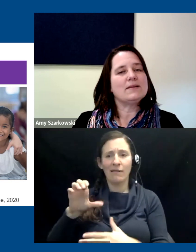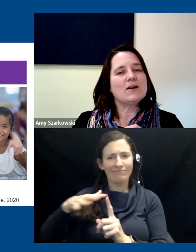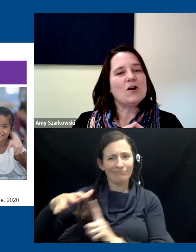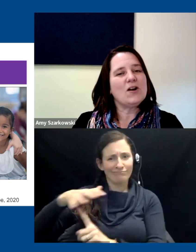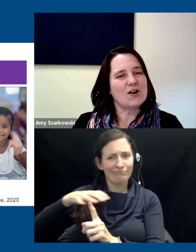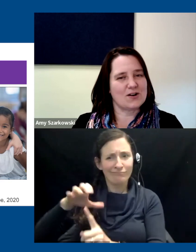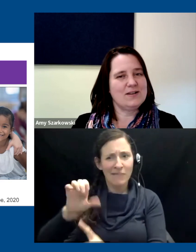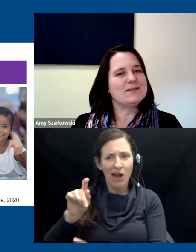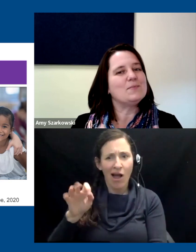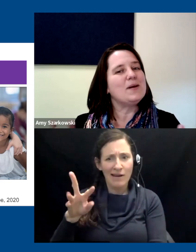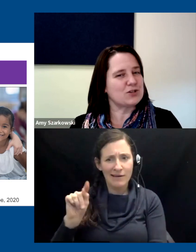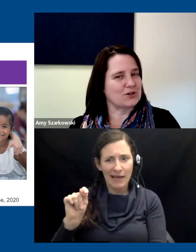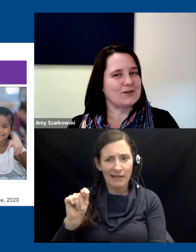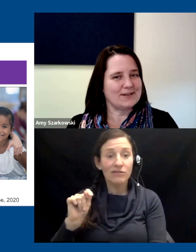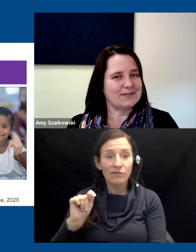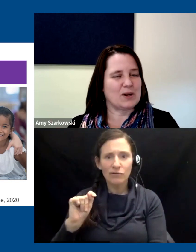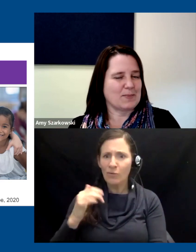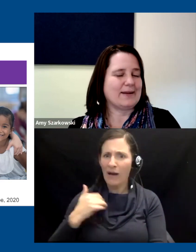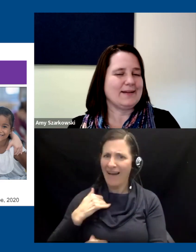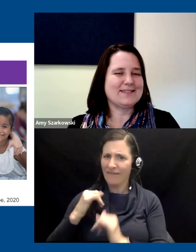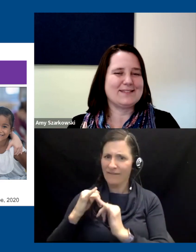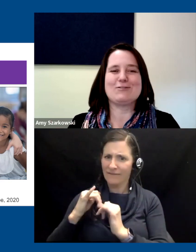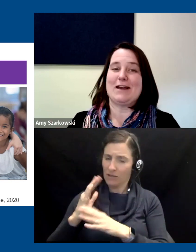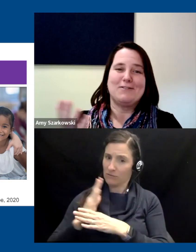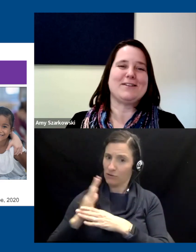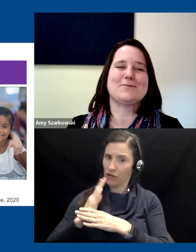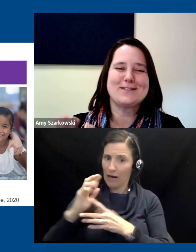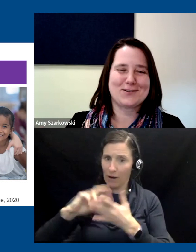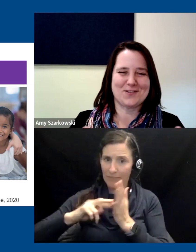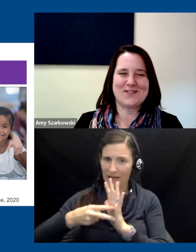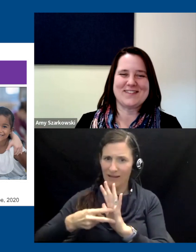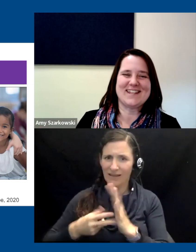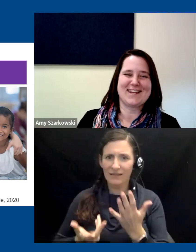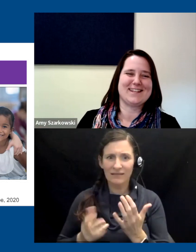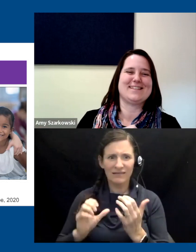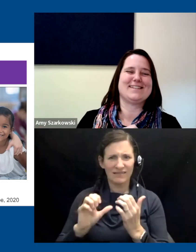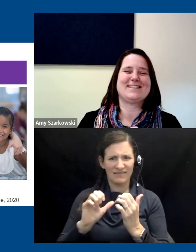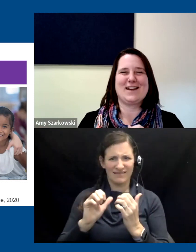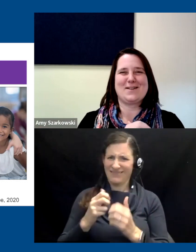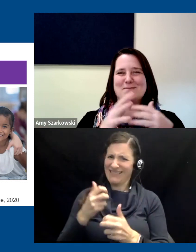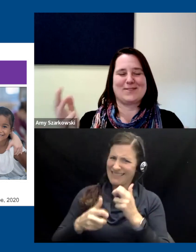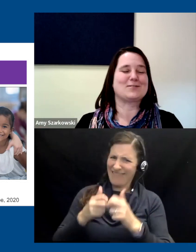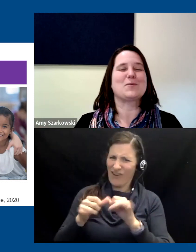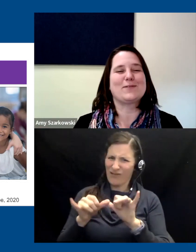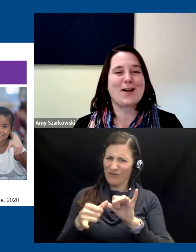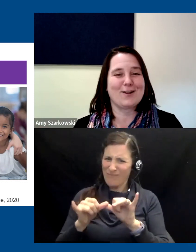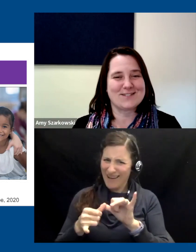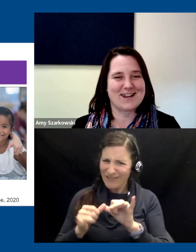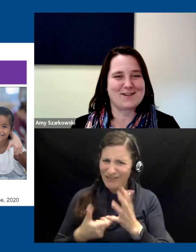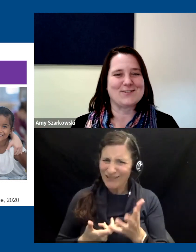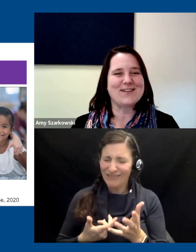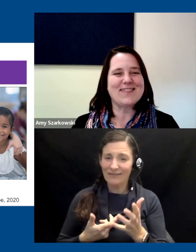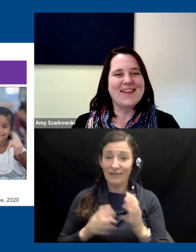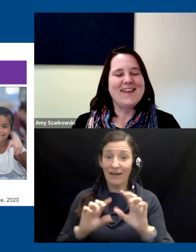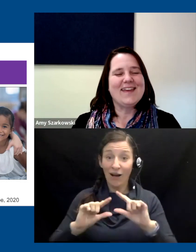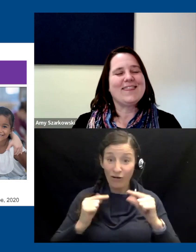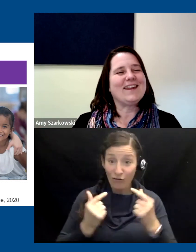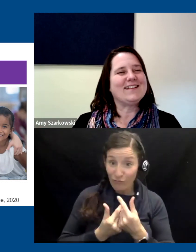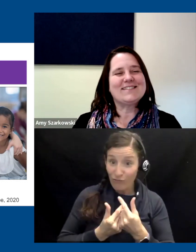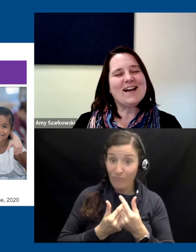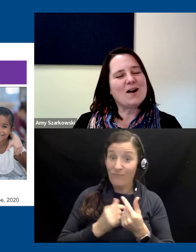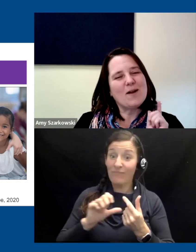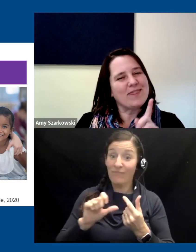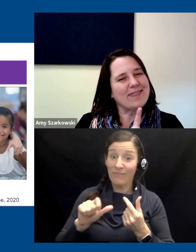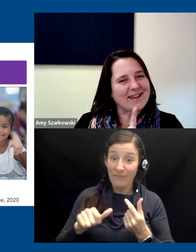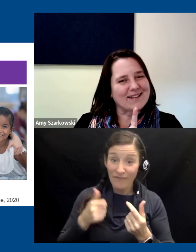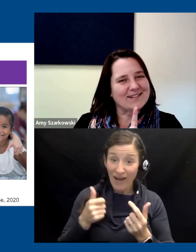So it's hard to measure pragmatics. Turns out, as we sort of investigated this with this group of scholars that I worked with, that